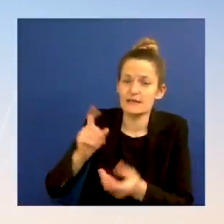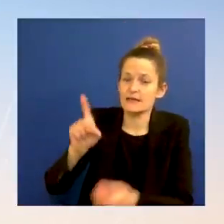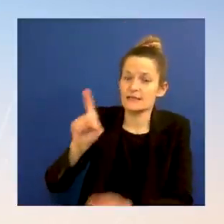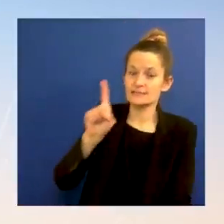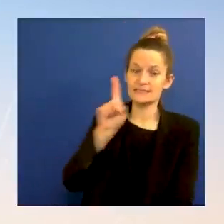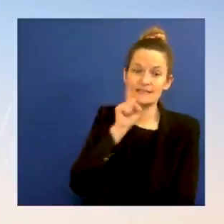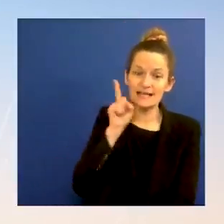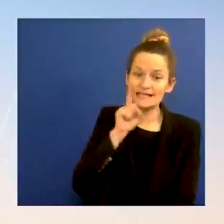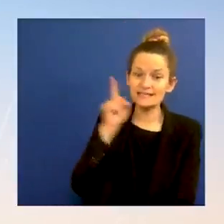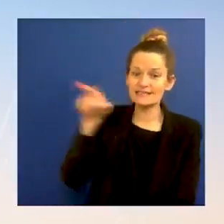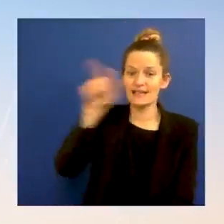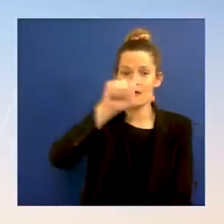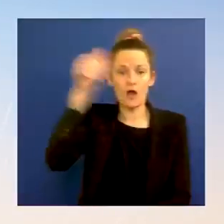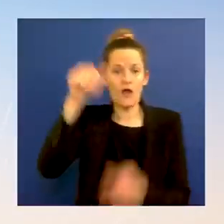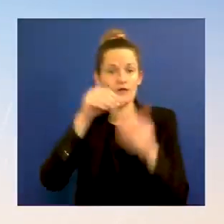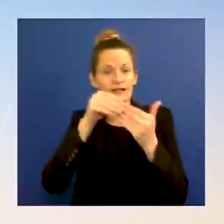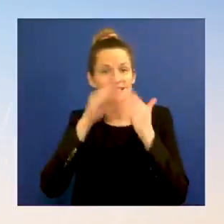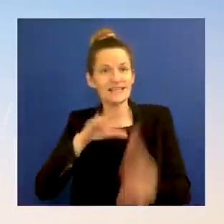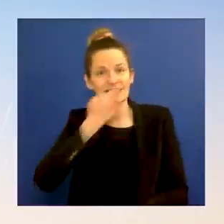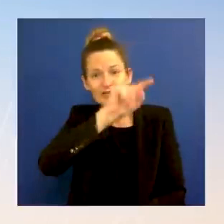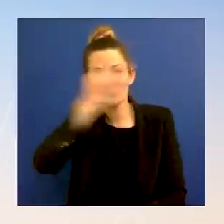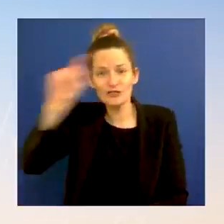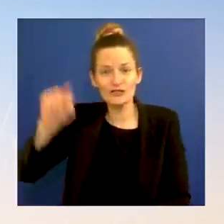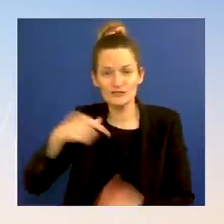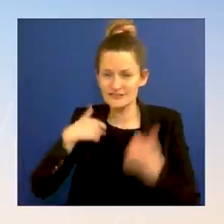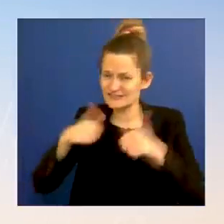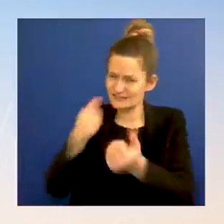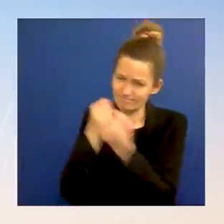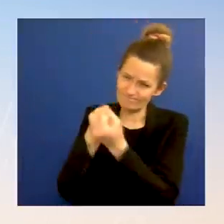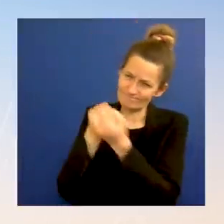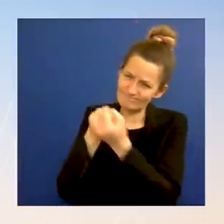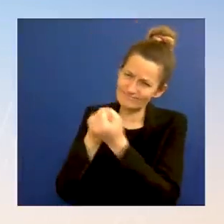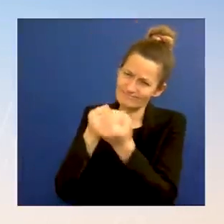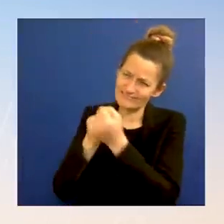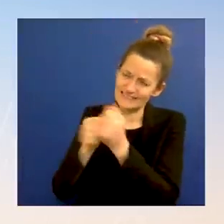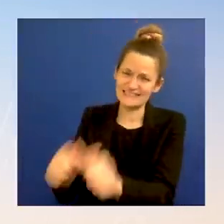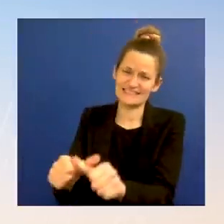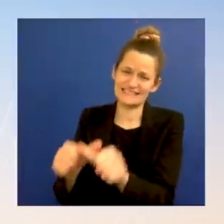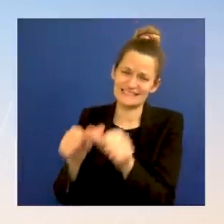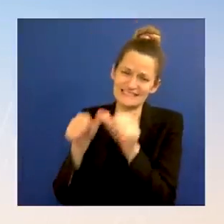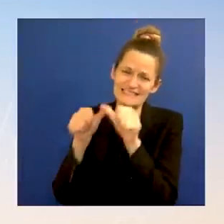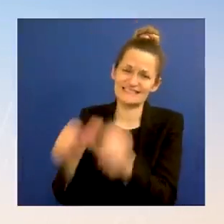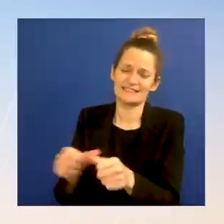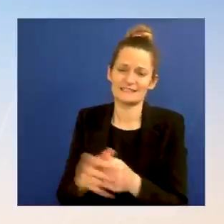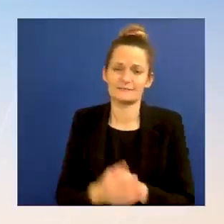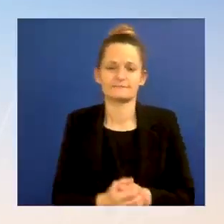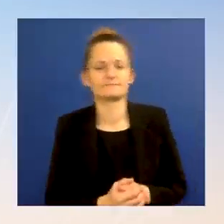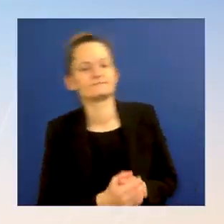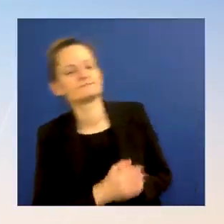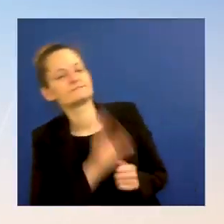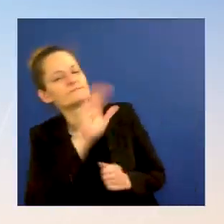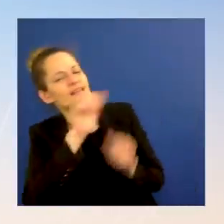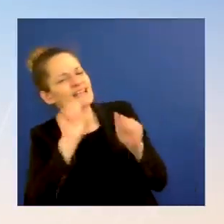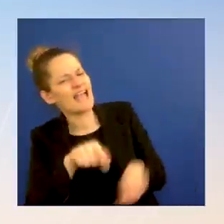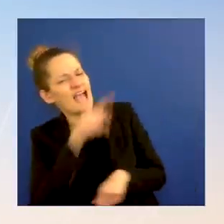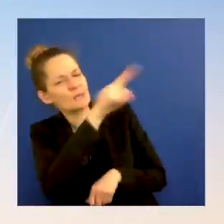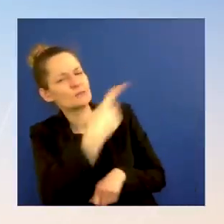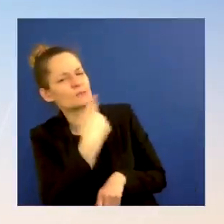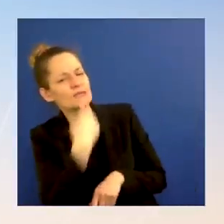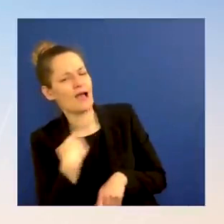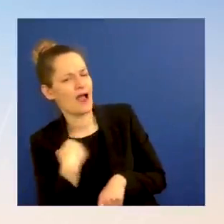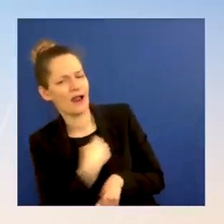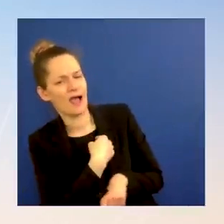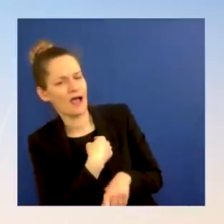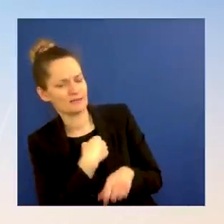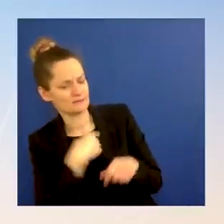side. Go ahead, Kelly. Can you give us any sense of a timeline or a triggering event that would result in this policy change